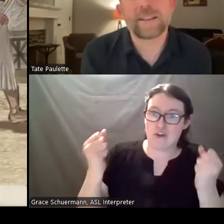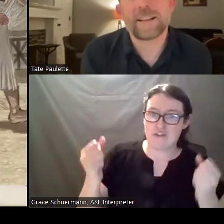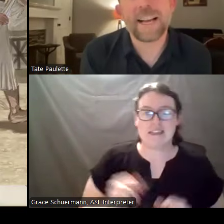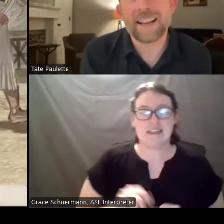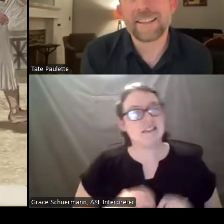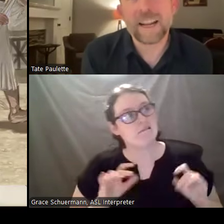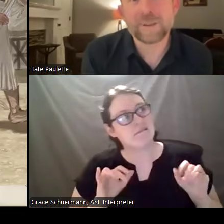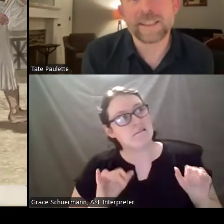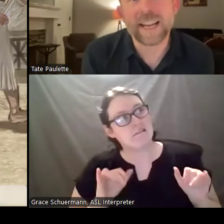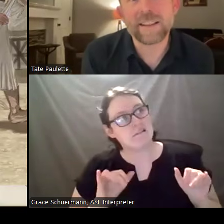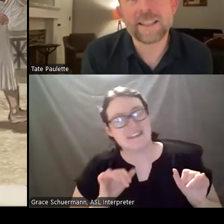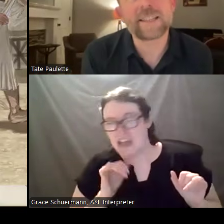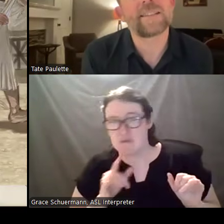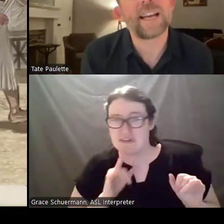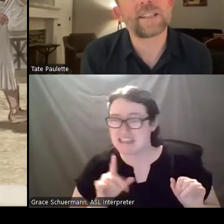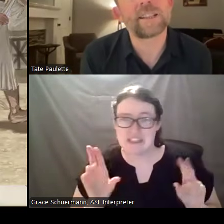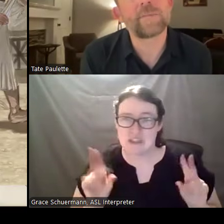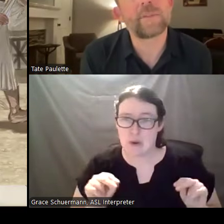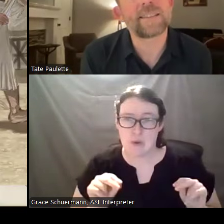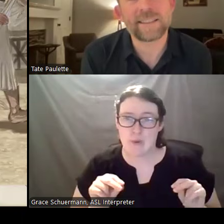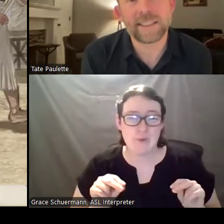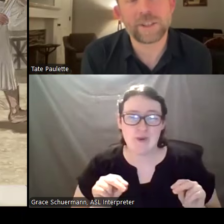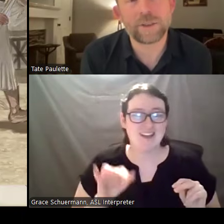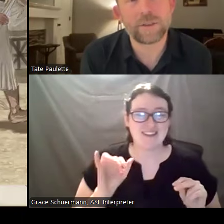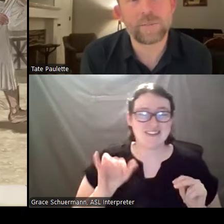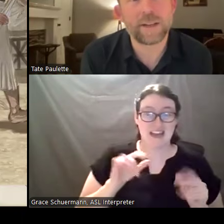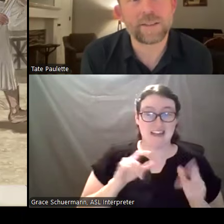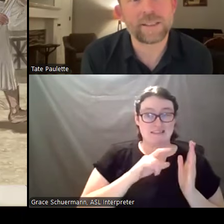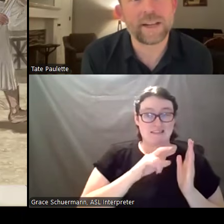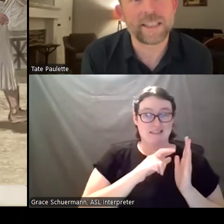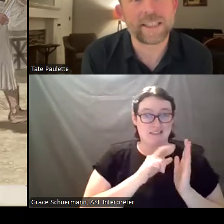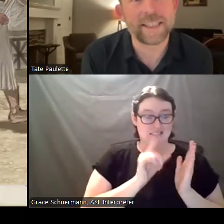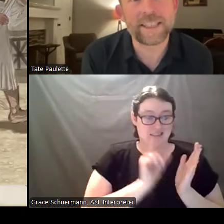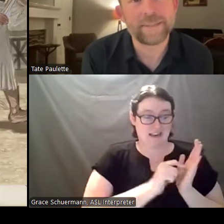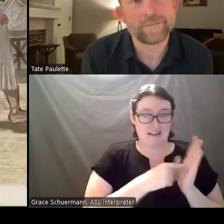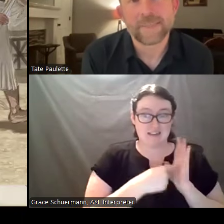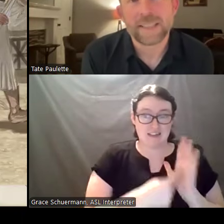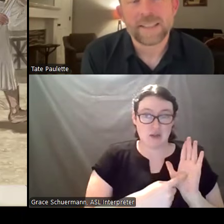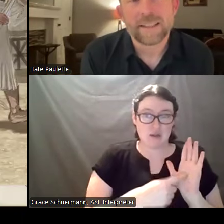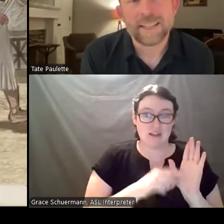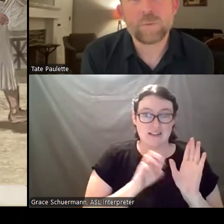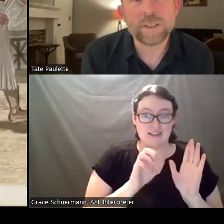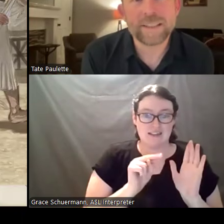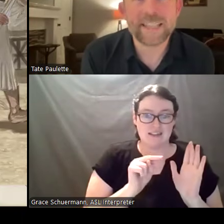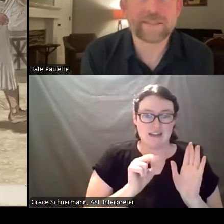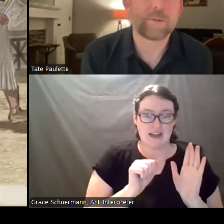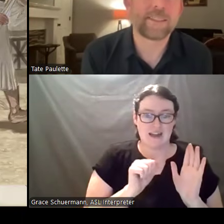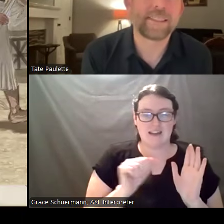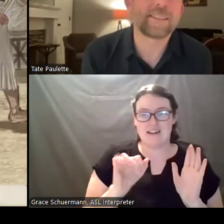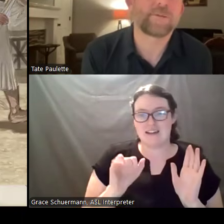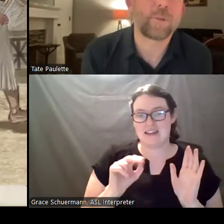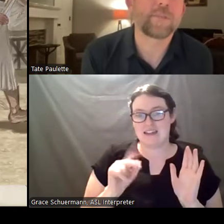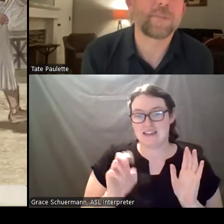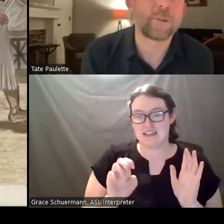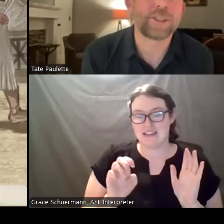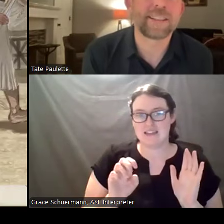Other than not really. I think that that text that I showed you about Inanna and Enki, that's one case where we see